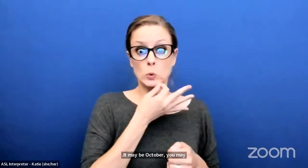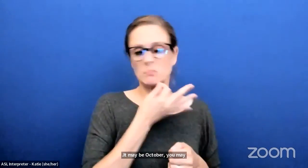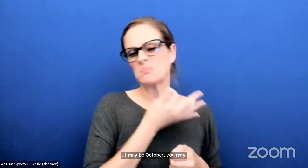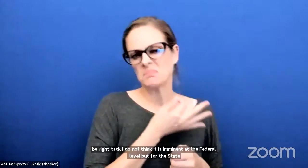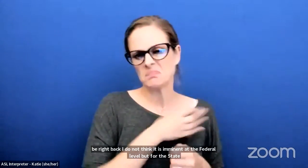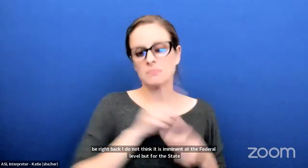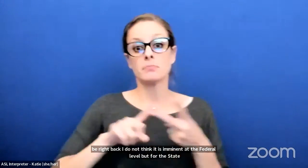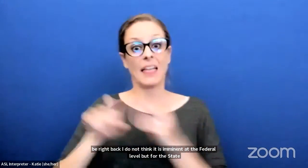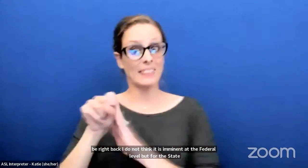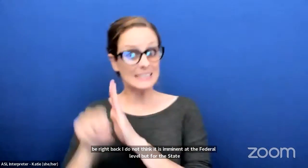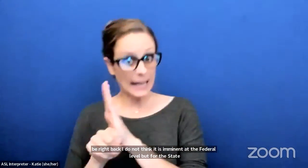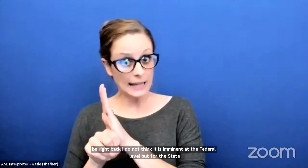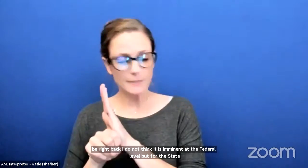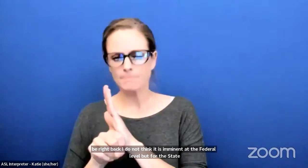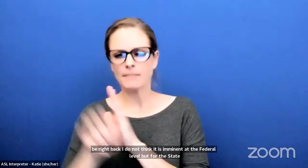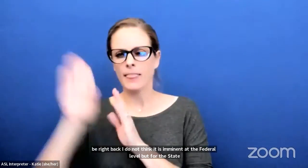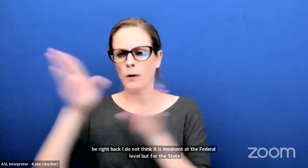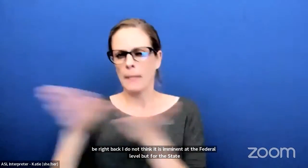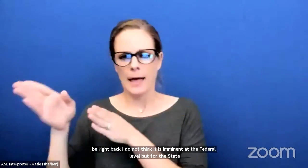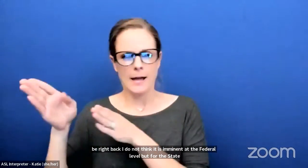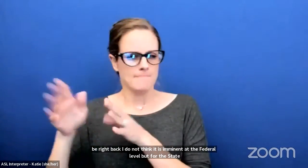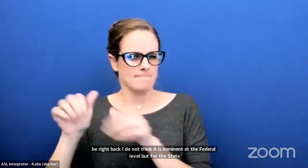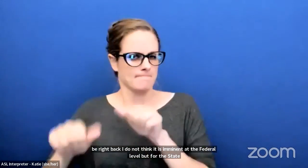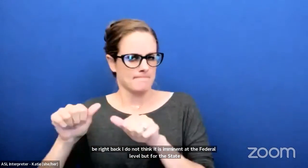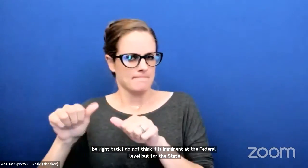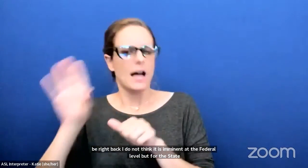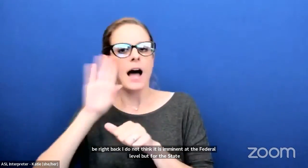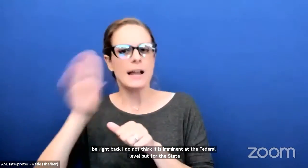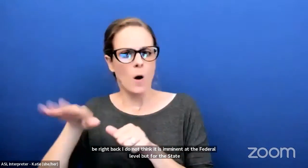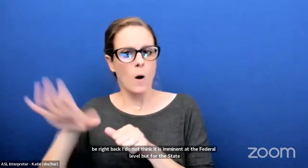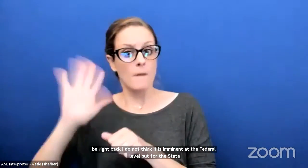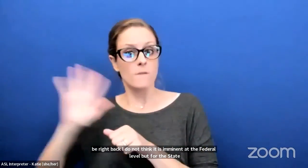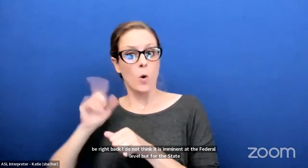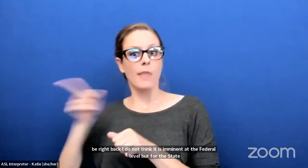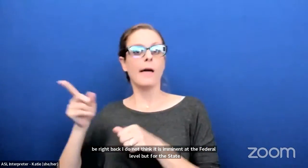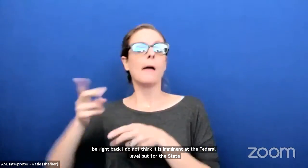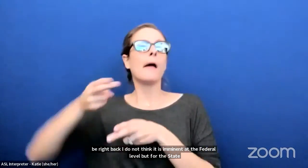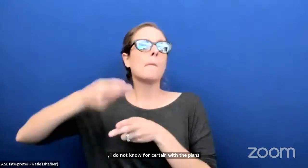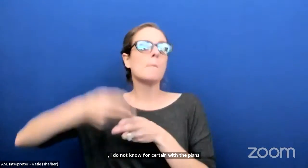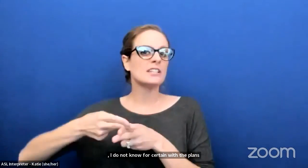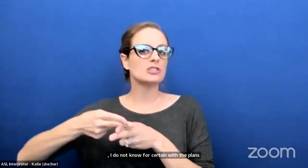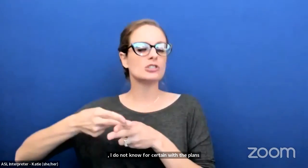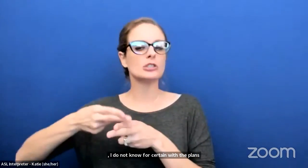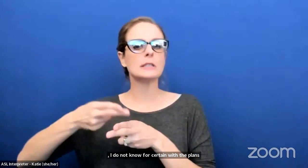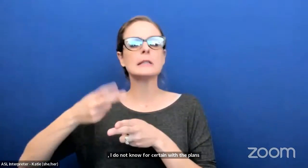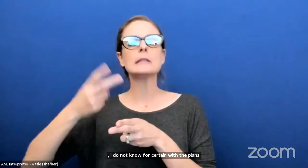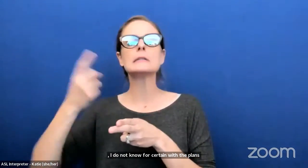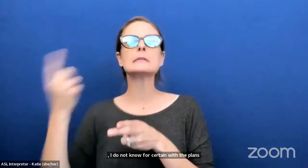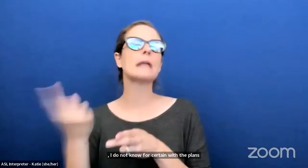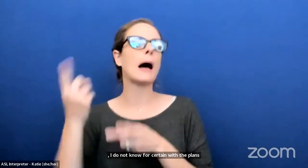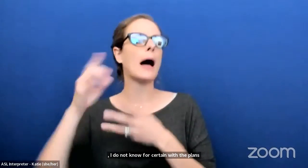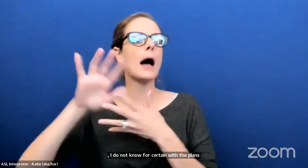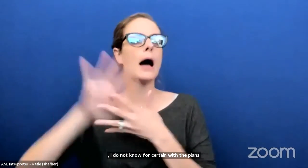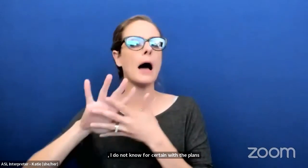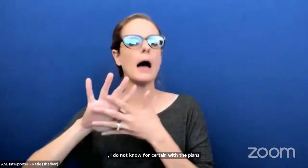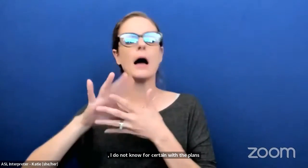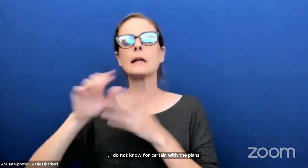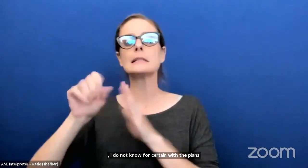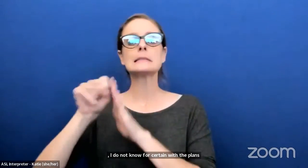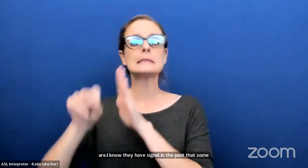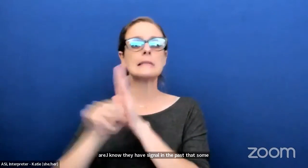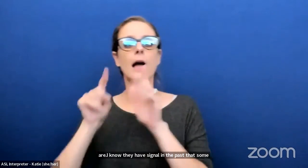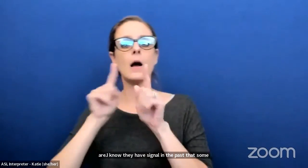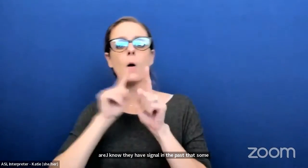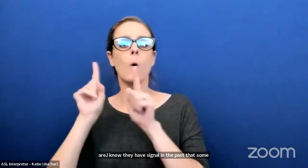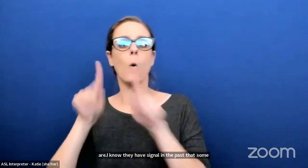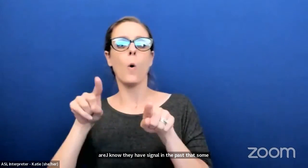know for certain what the plans are. I know they've signaled in the past that some aspects of some state orders would roll back